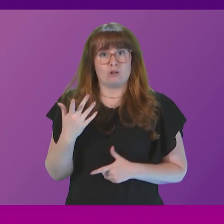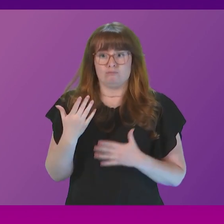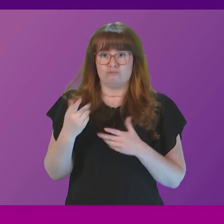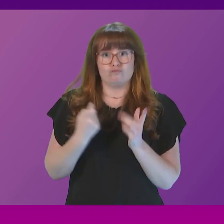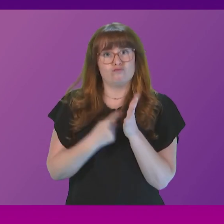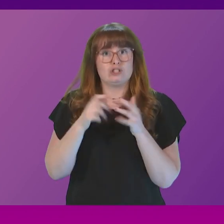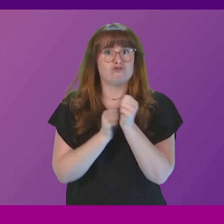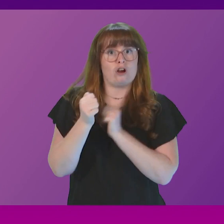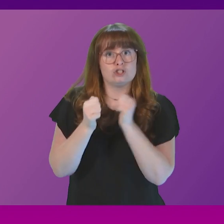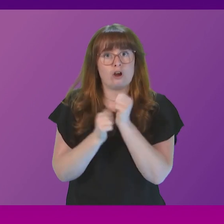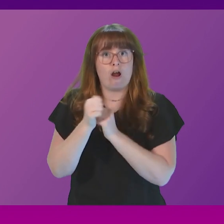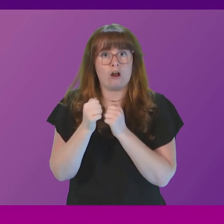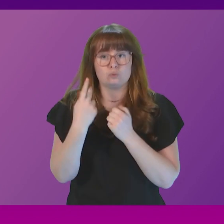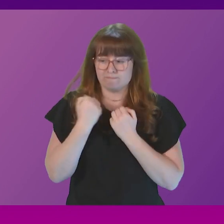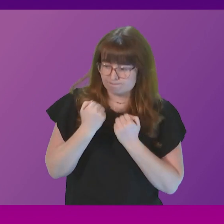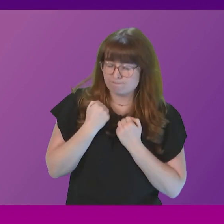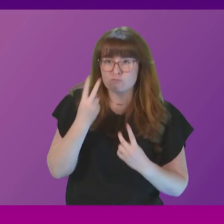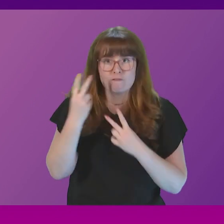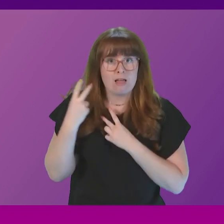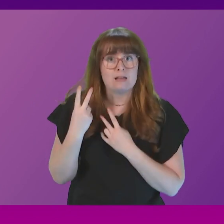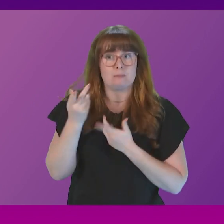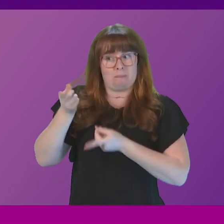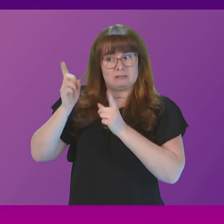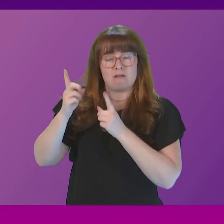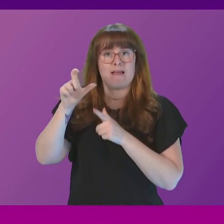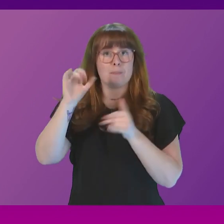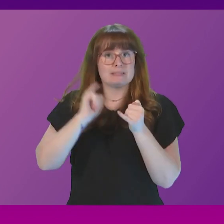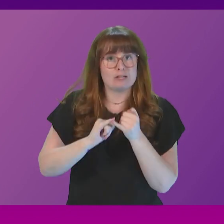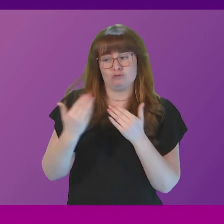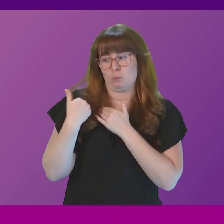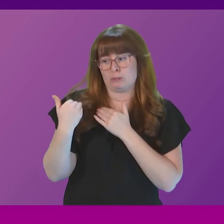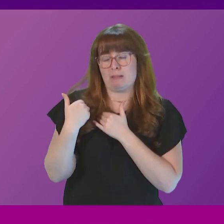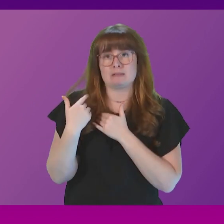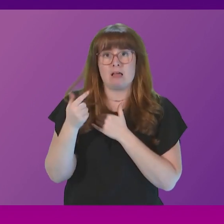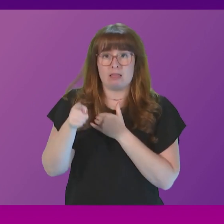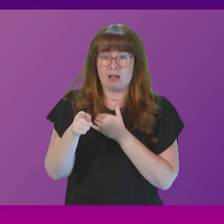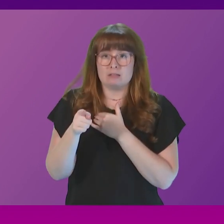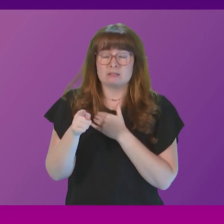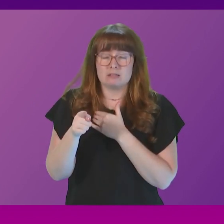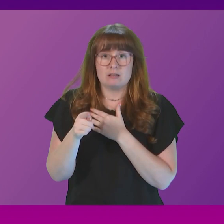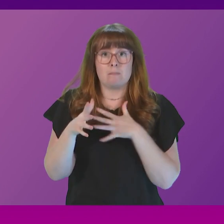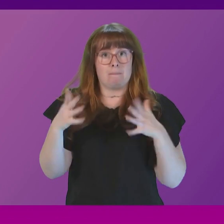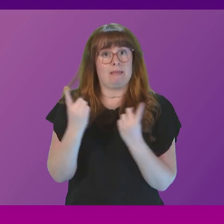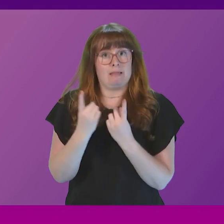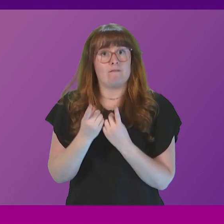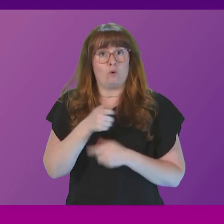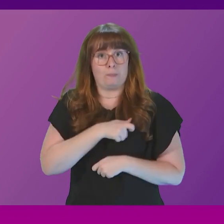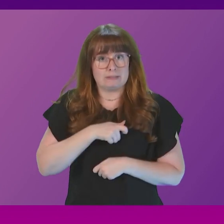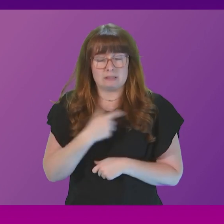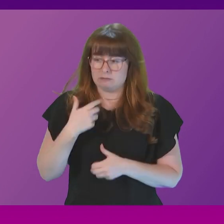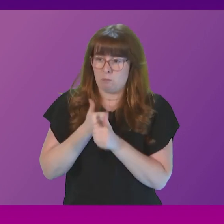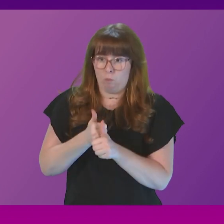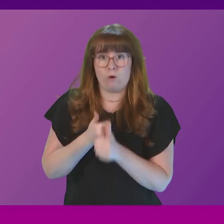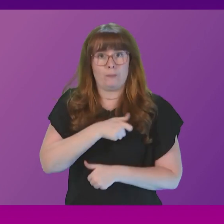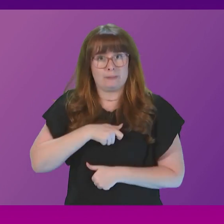restructuring in order to reflect ministerial and cabinet secretary responsibilities, of course, that's a matter for committees. I would support whatever committees